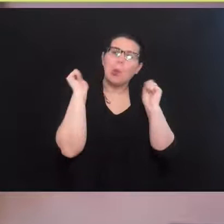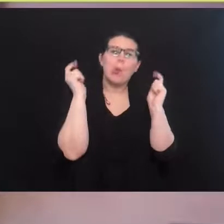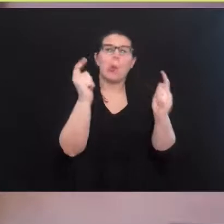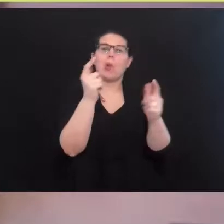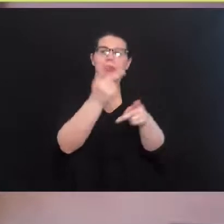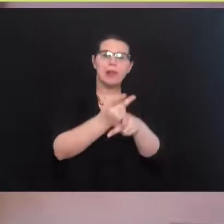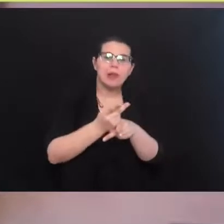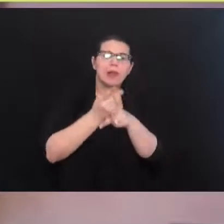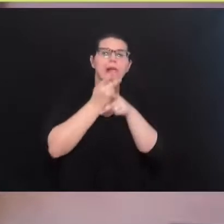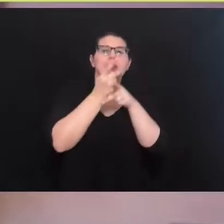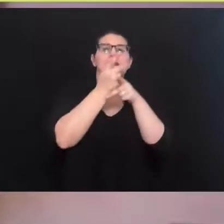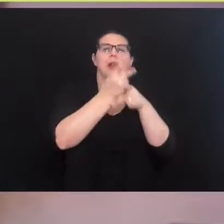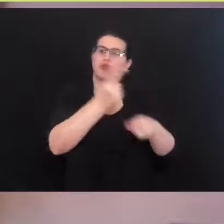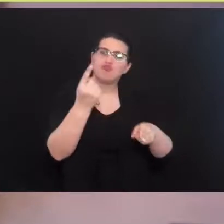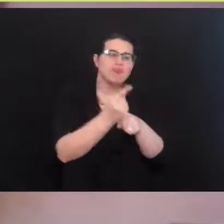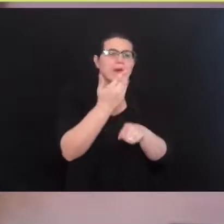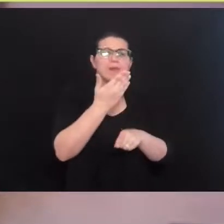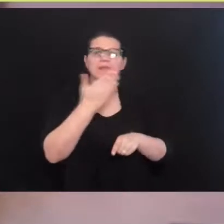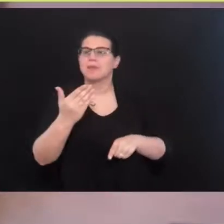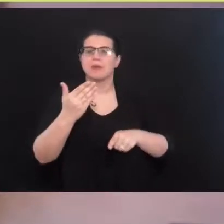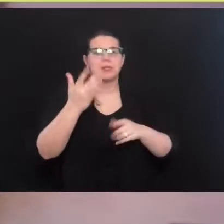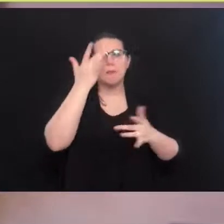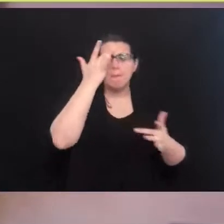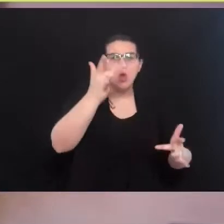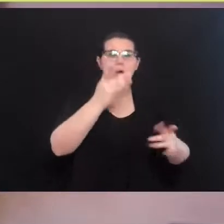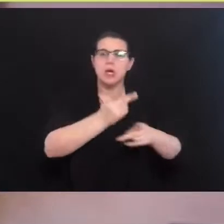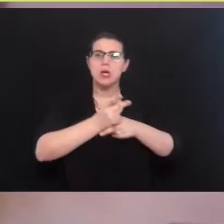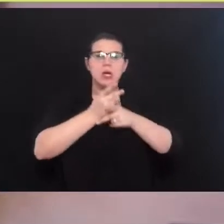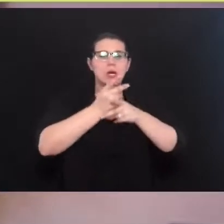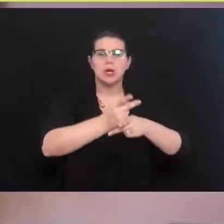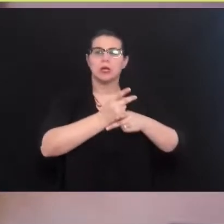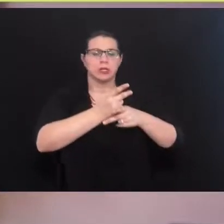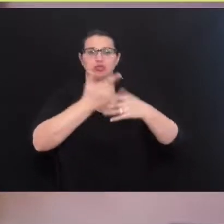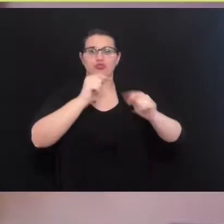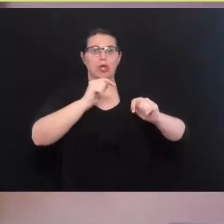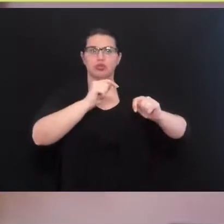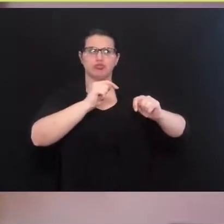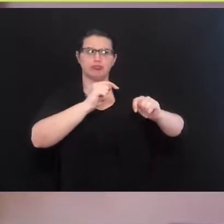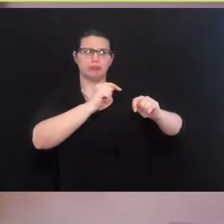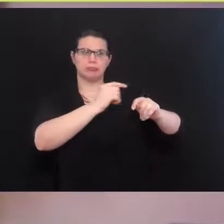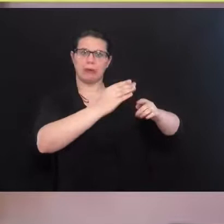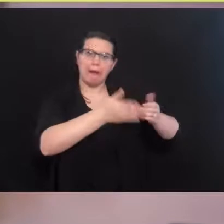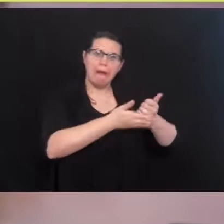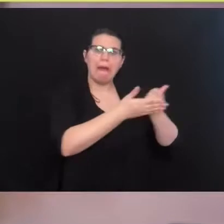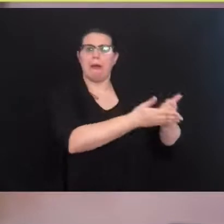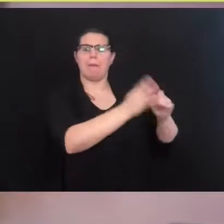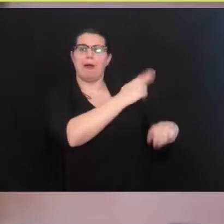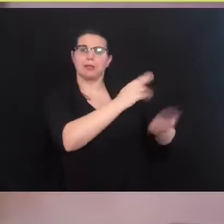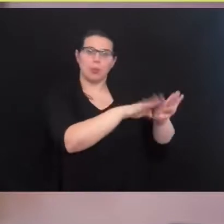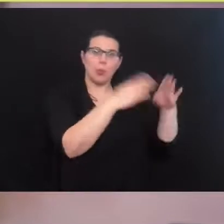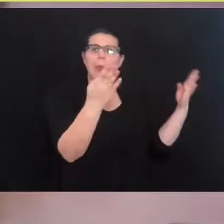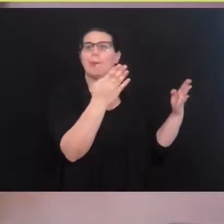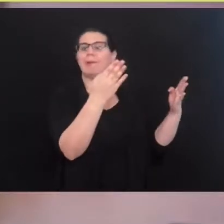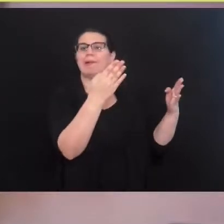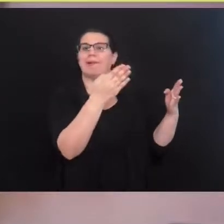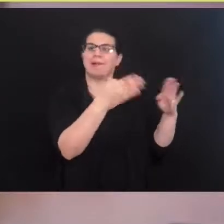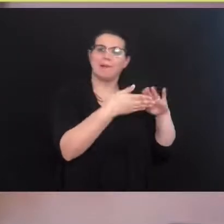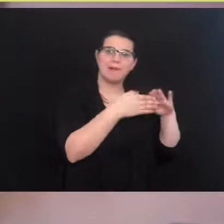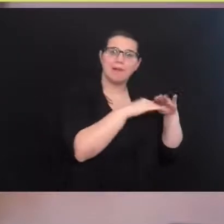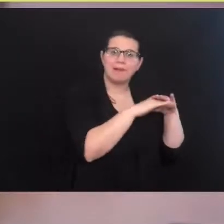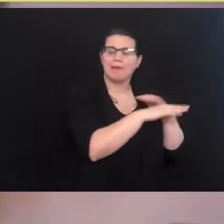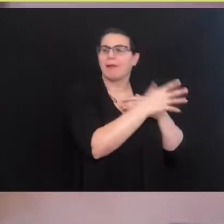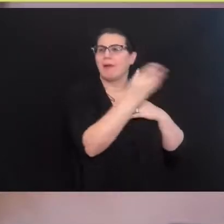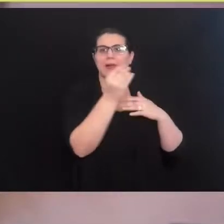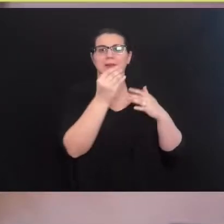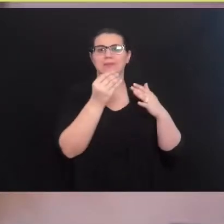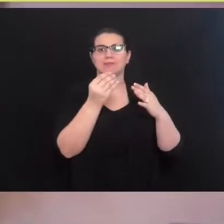do to keep our hospitals doing okay, keep our, you know, everything open for everybody. And that way, then we're going to make it through